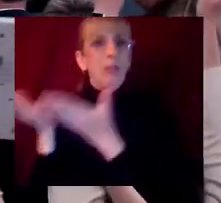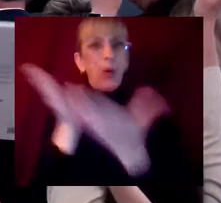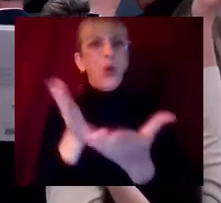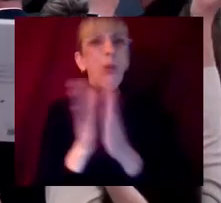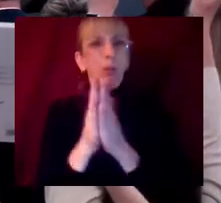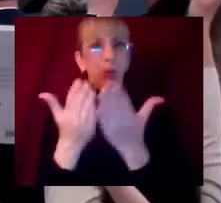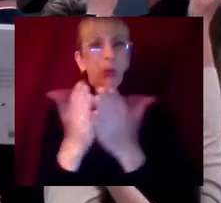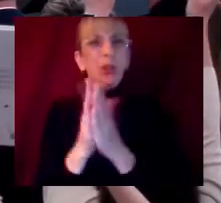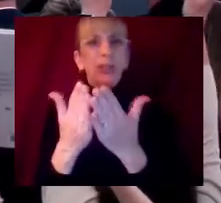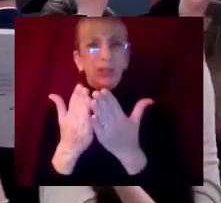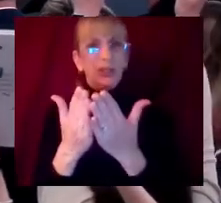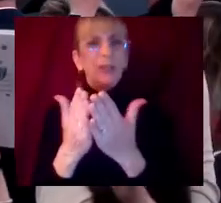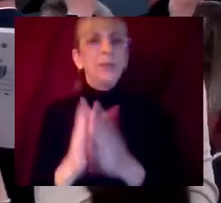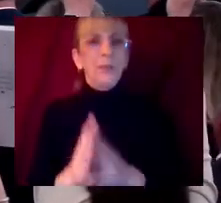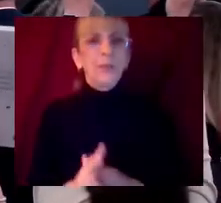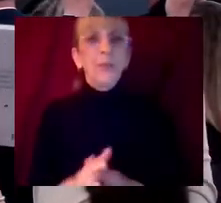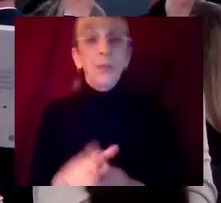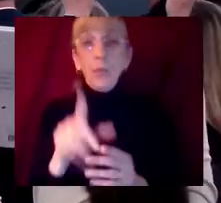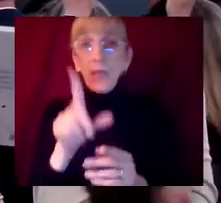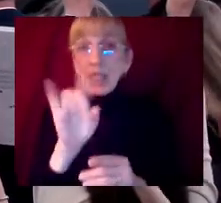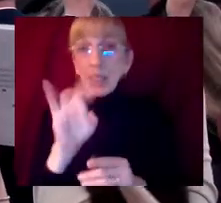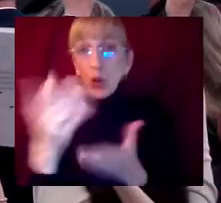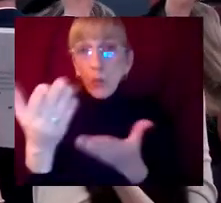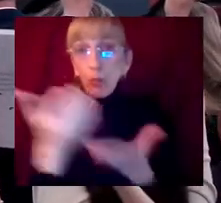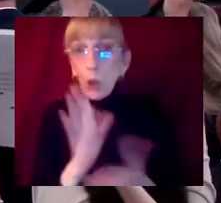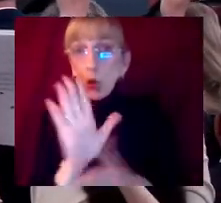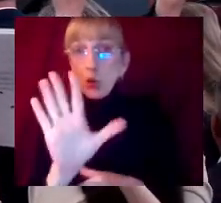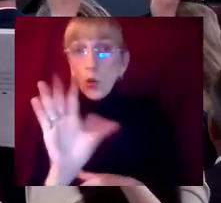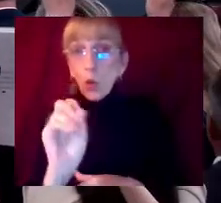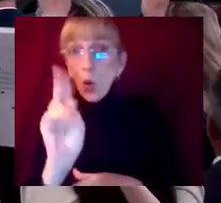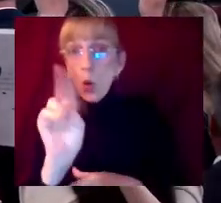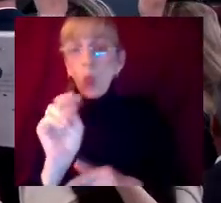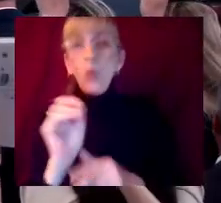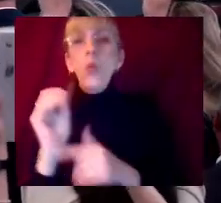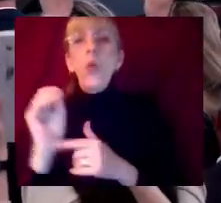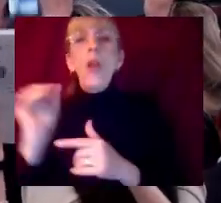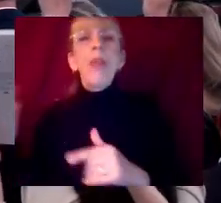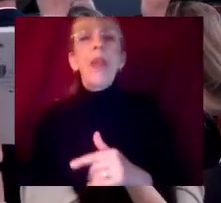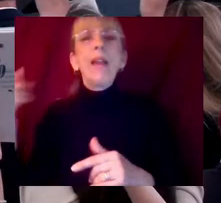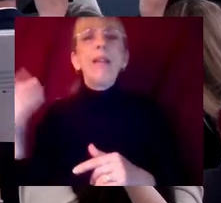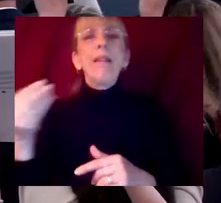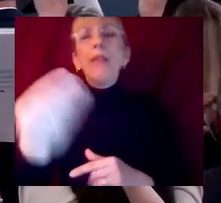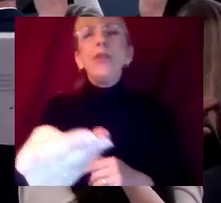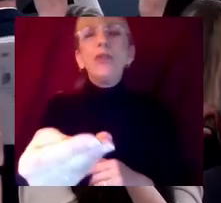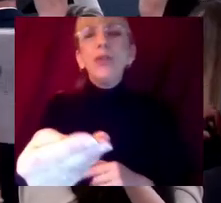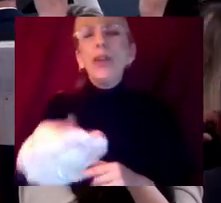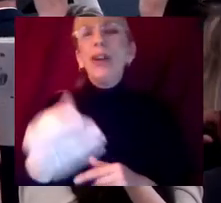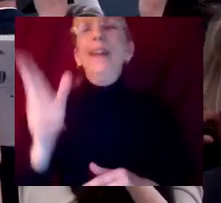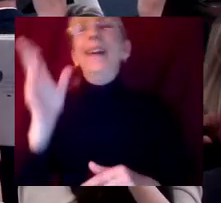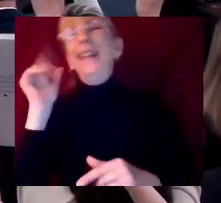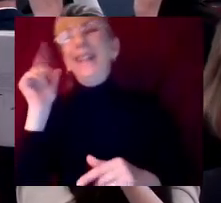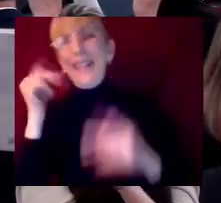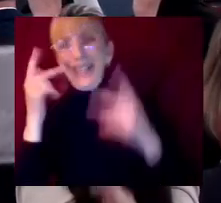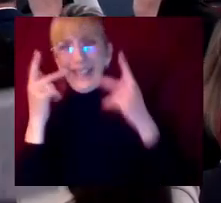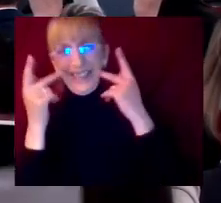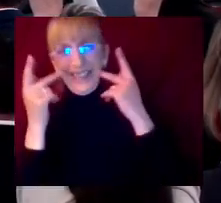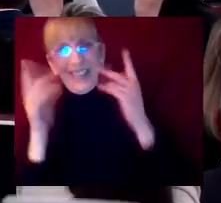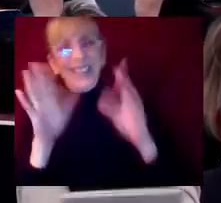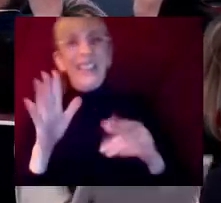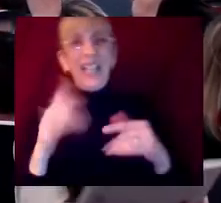you do. Did you bring your own or did they give you that? They pass it them out over know. There. I'd like